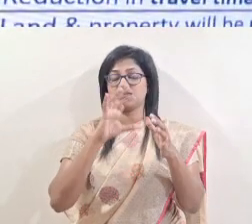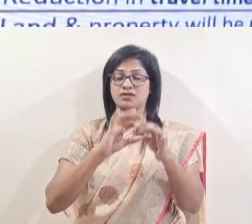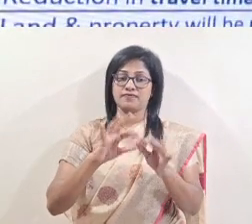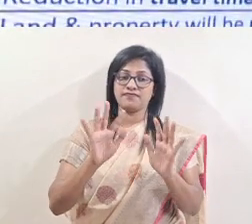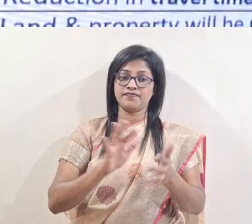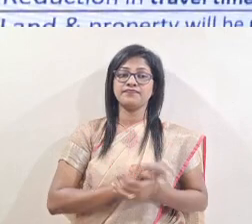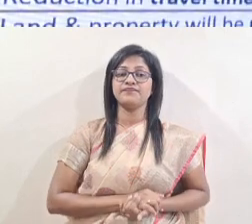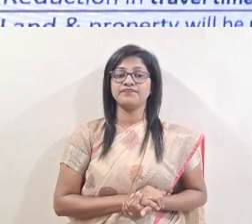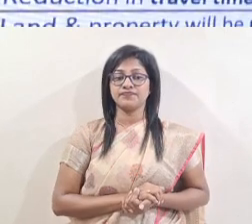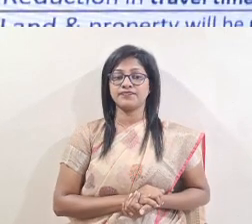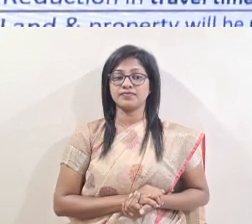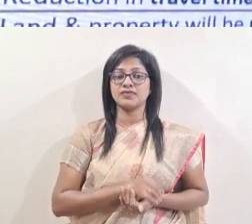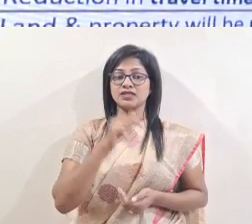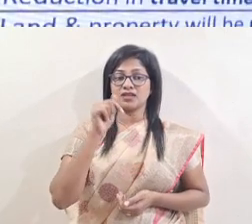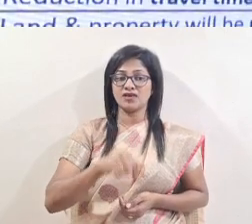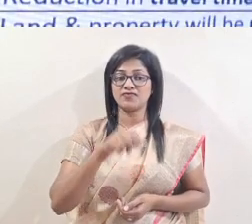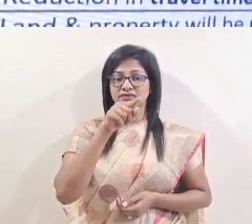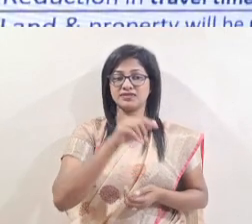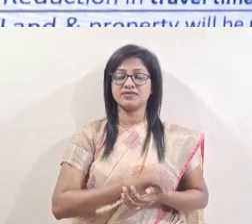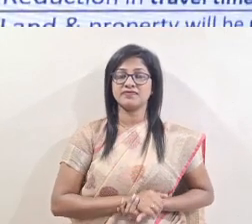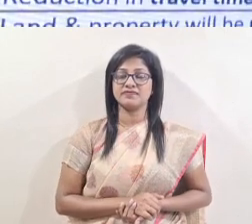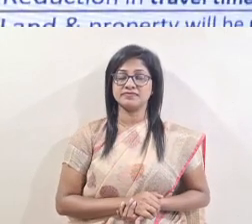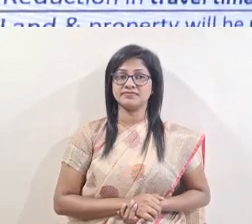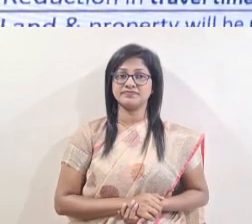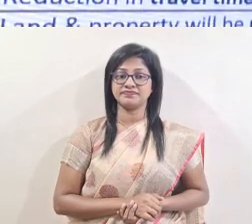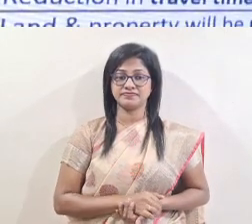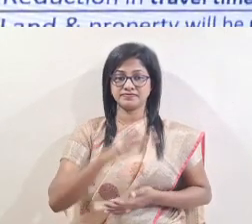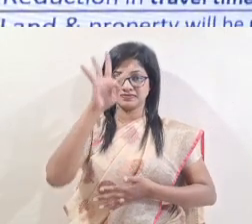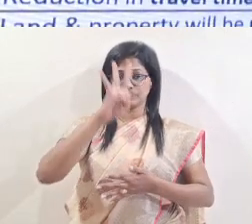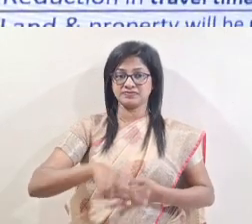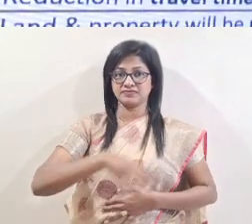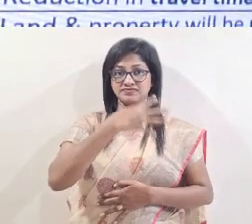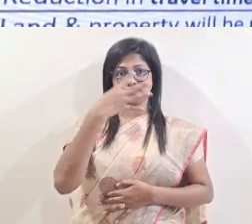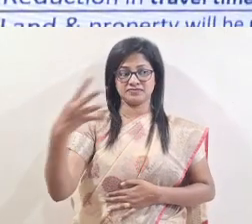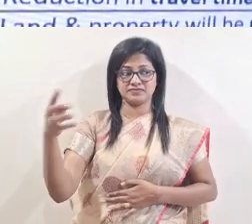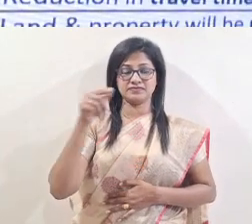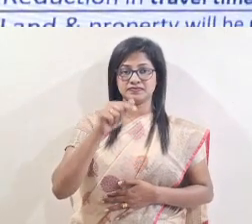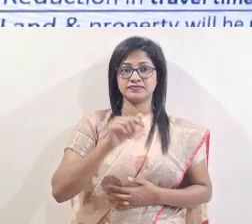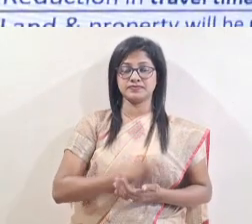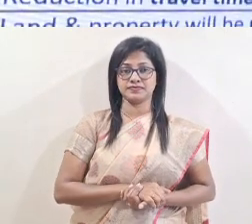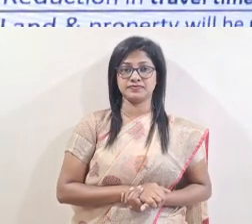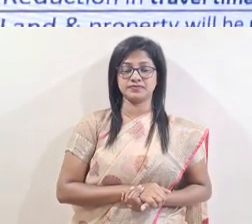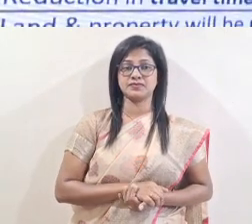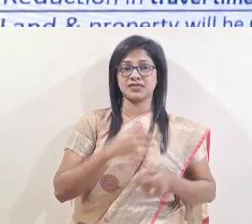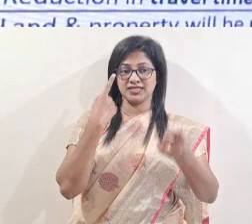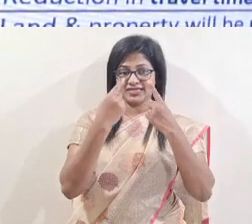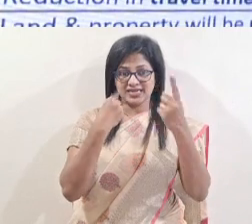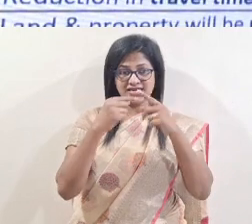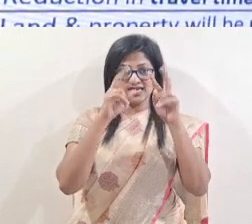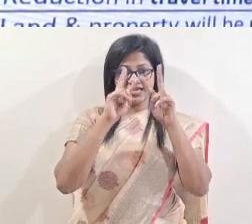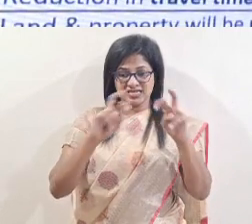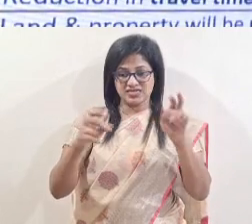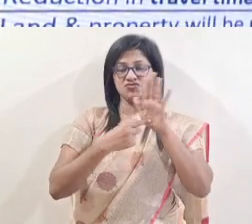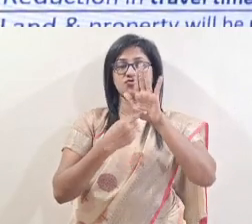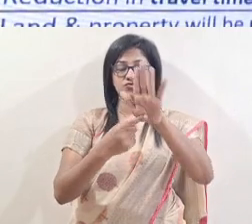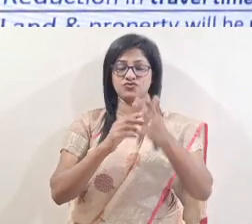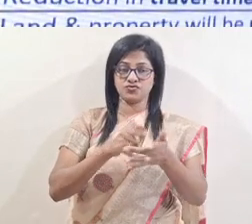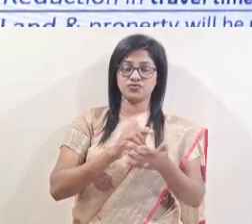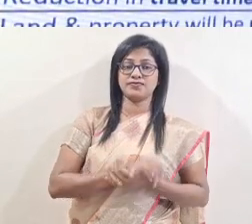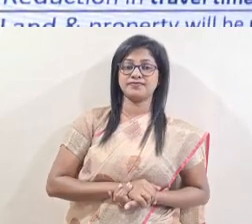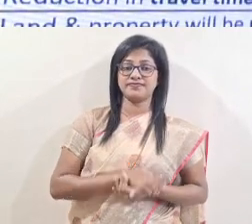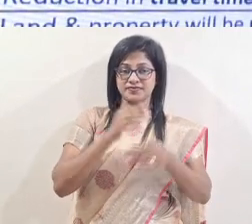Now this is the table, the Reddit analysis which we performed, and then the columns